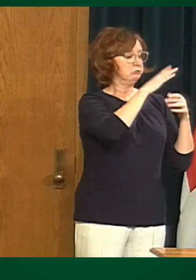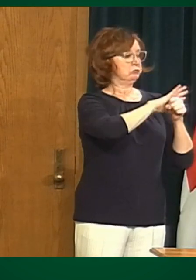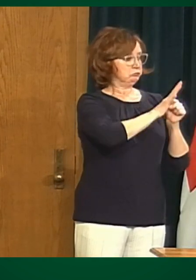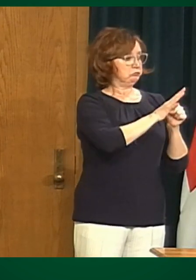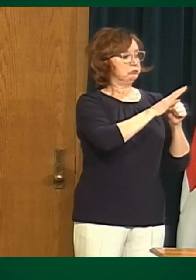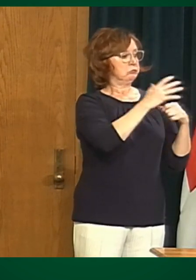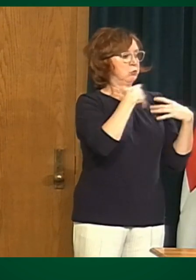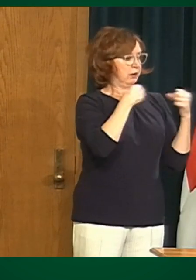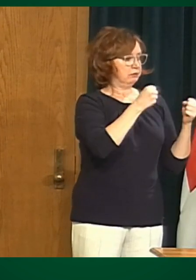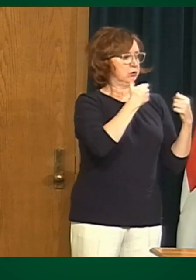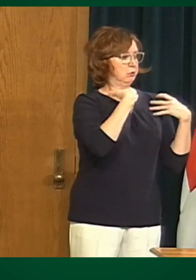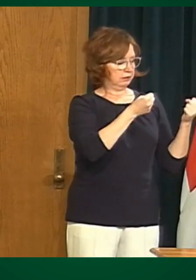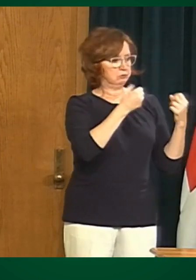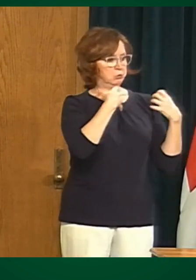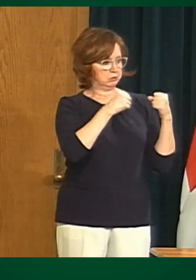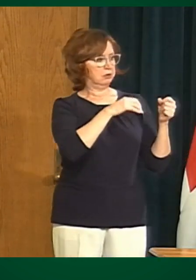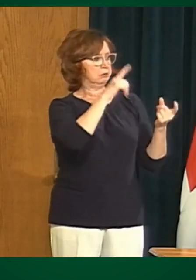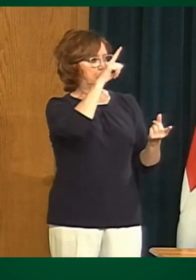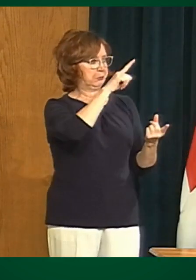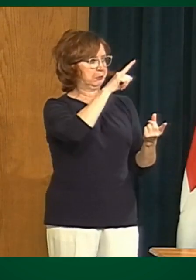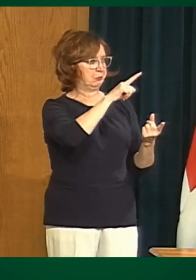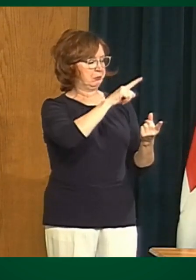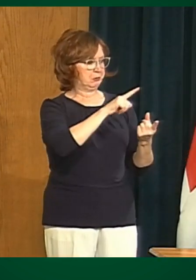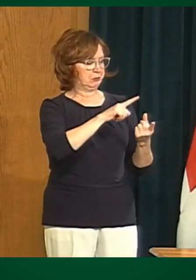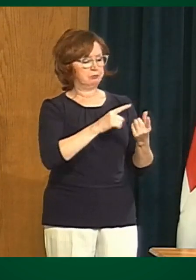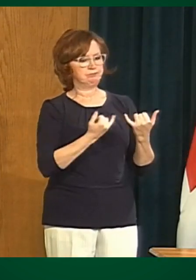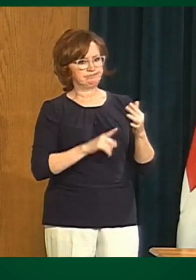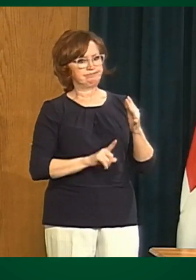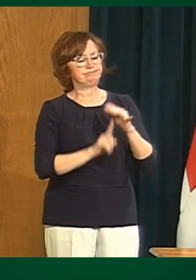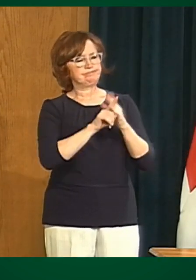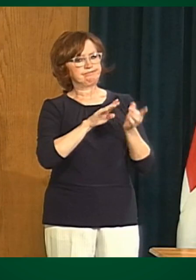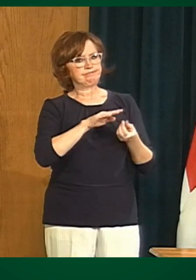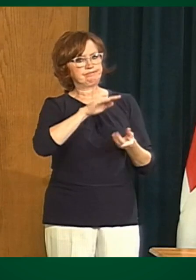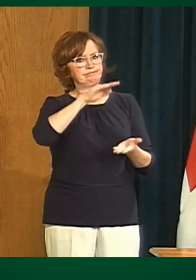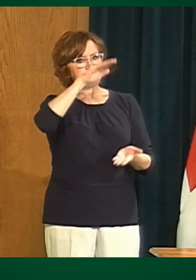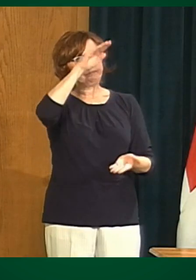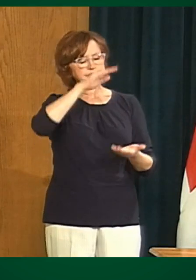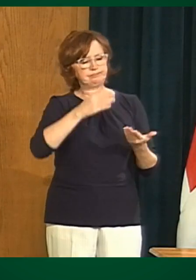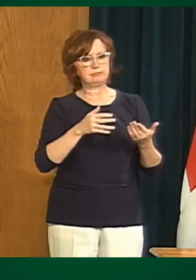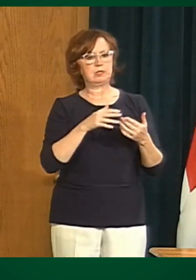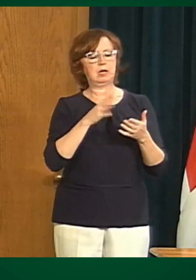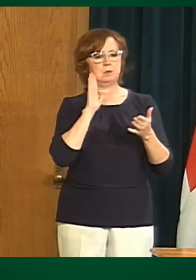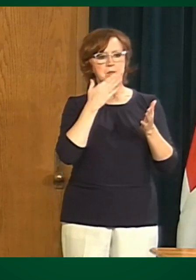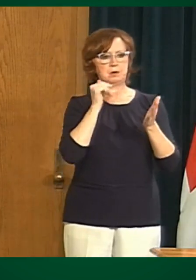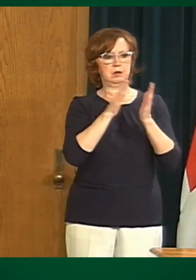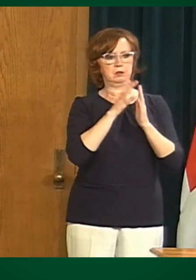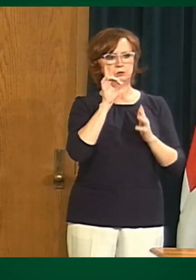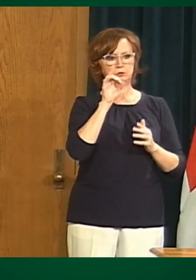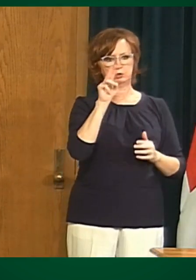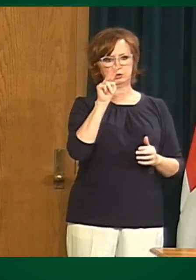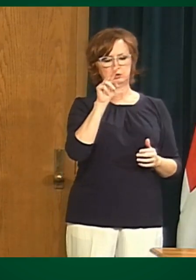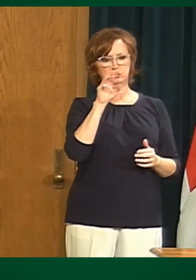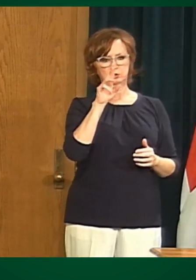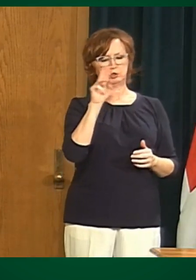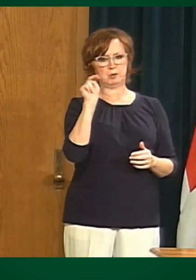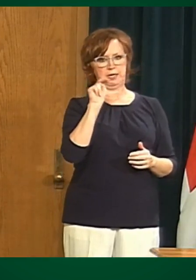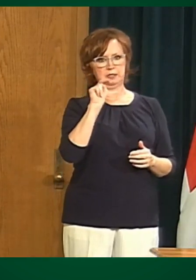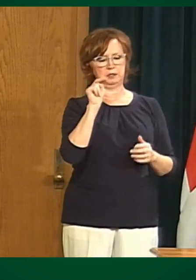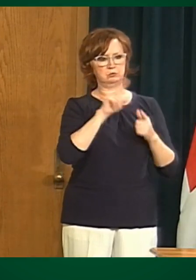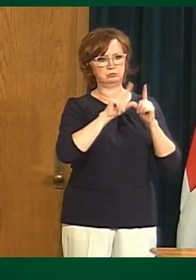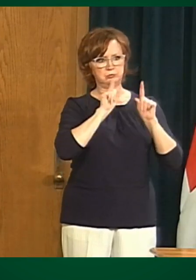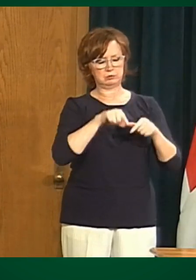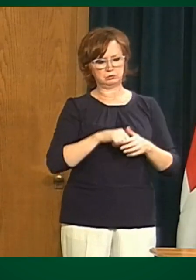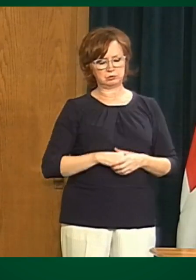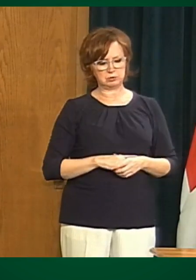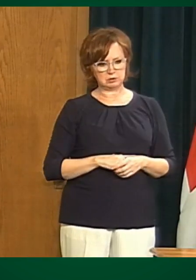concern, but one in which Dr. Nsungu has been managing on a day-to-day basis. So ask him if he had any specific